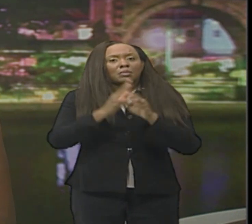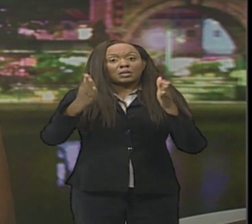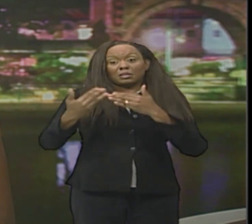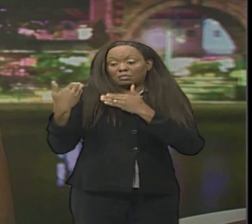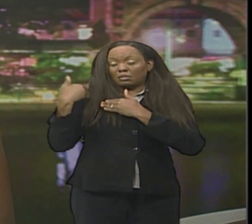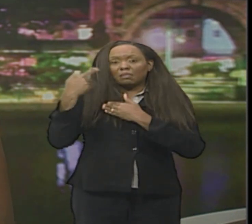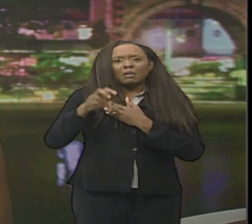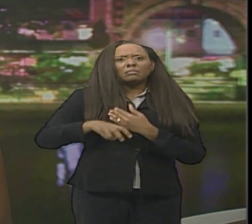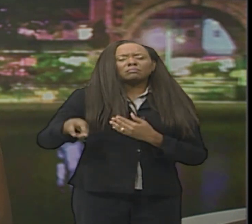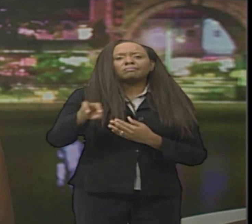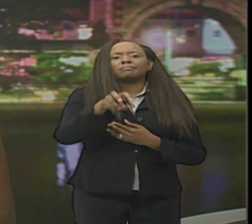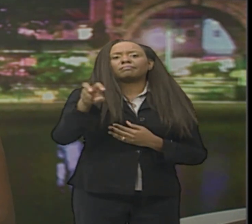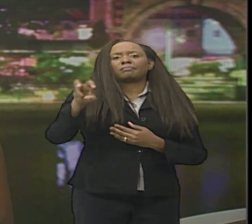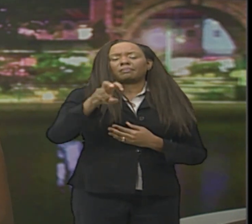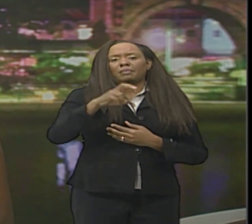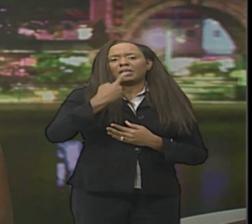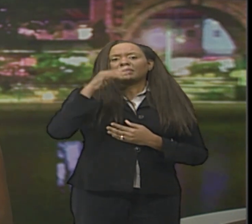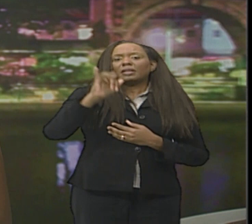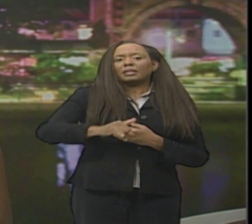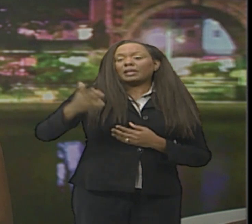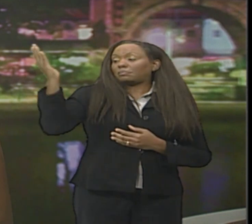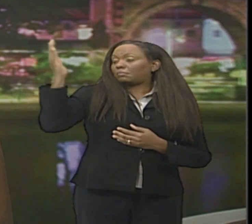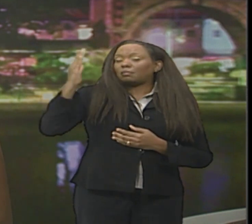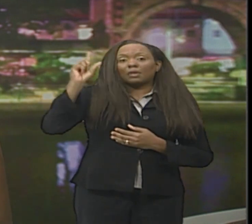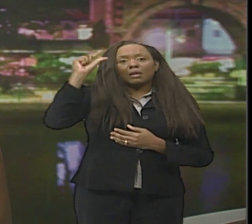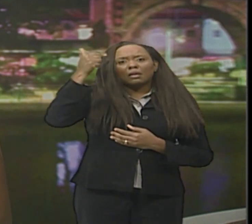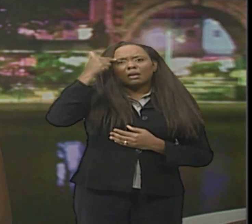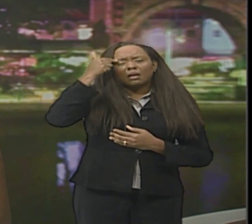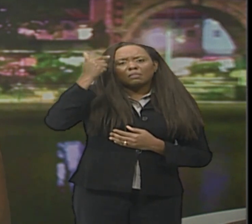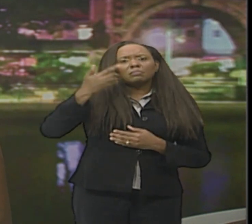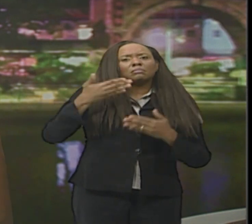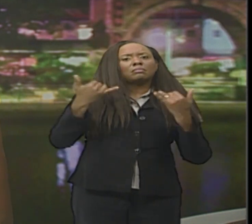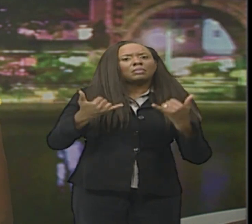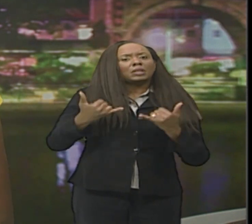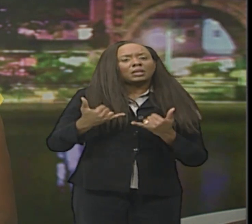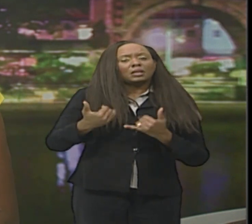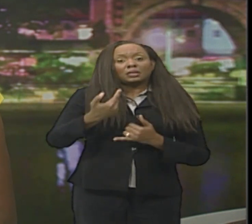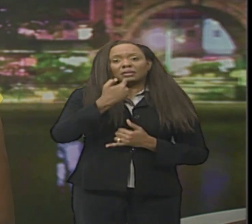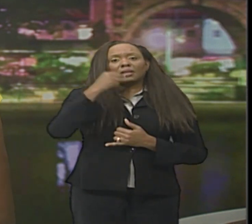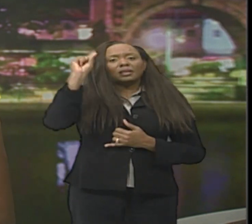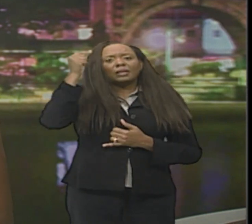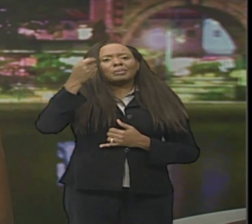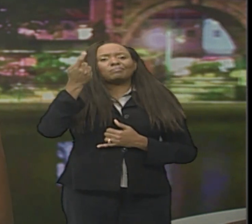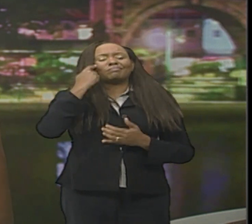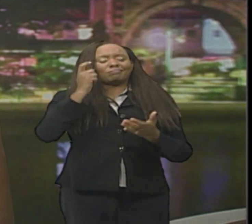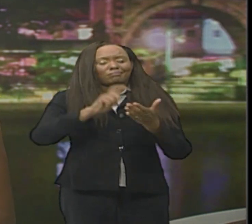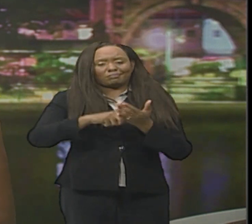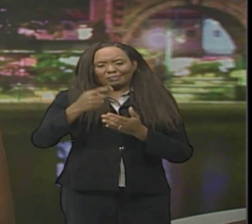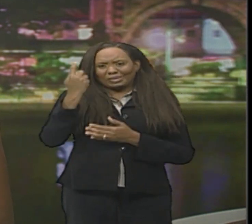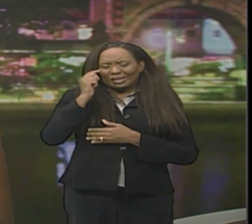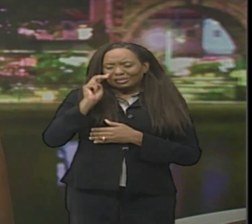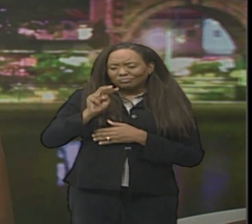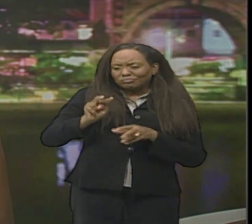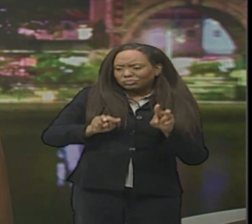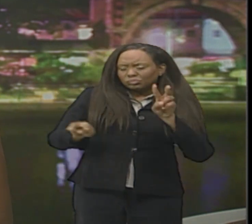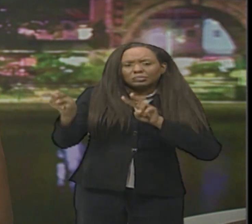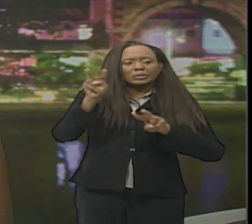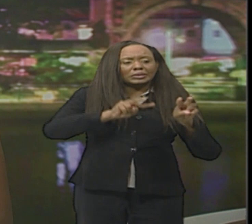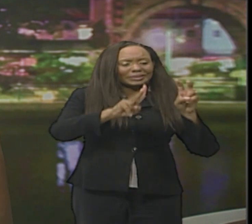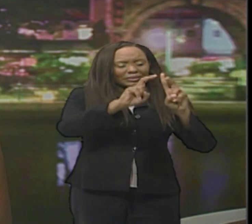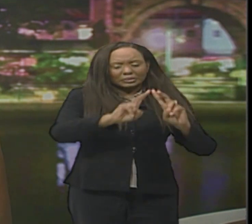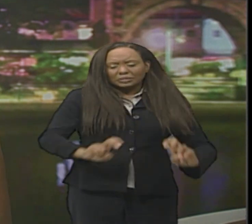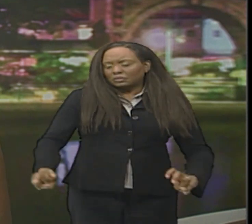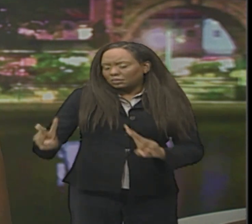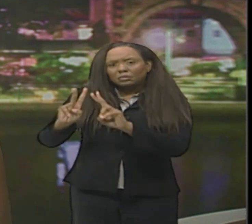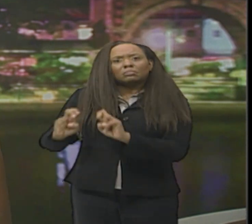Maintenance, Dr. William Duguid. Speaking at a media briefing at government headquarters, Dr. Duguid says government recognizes there